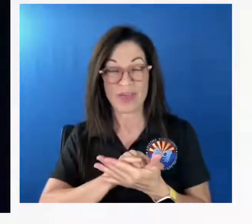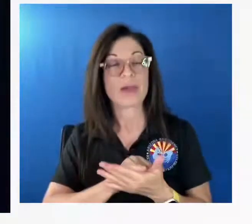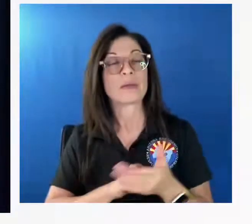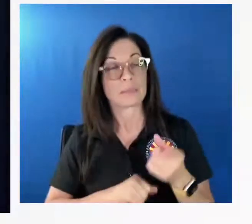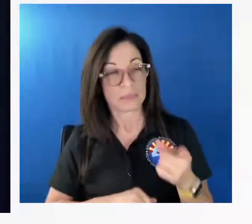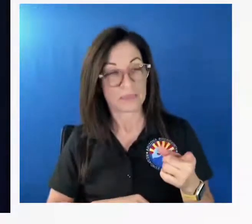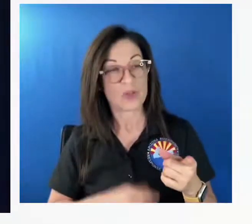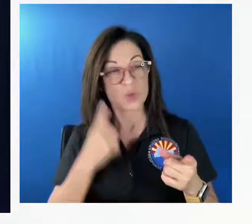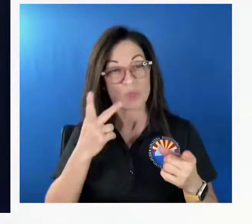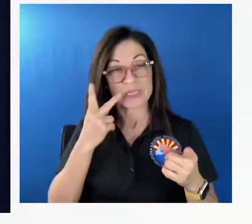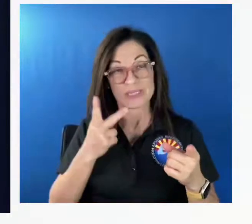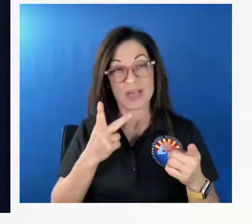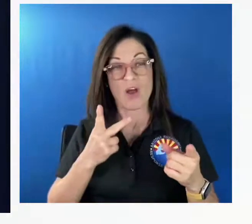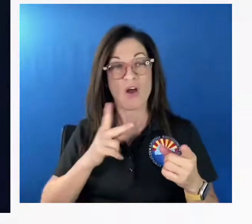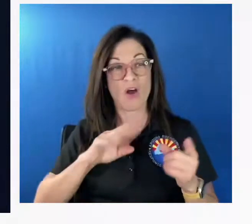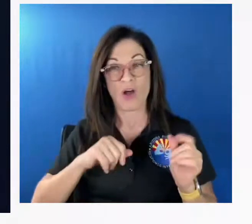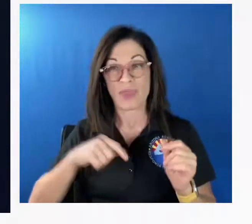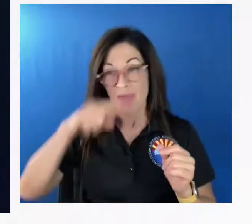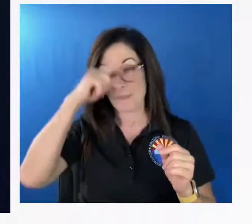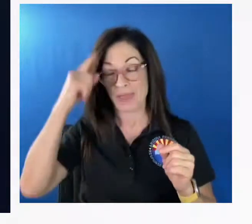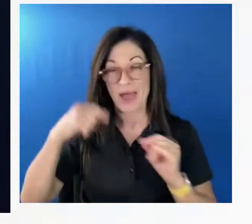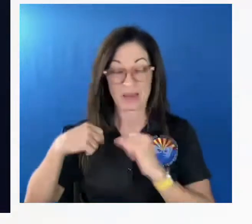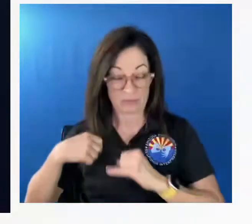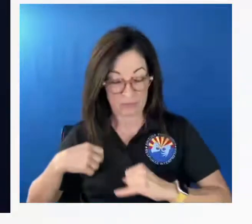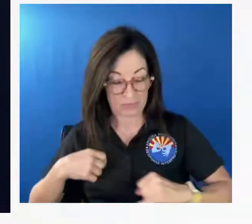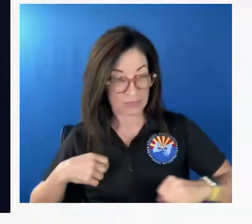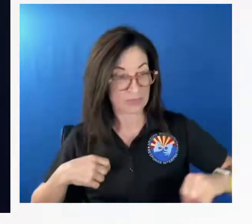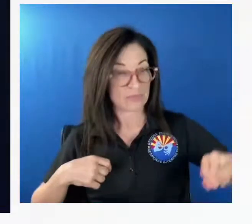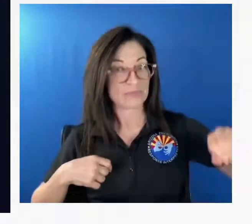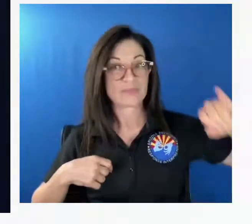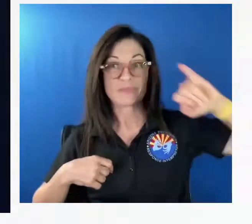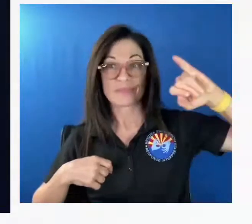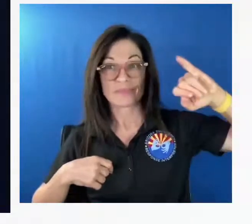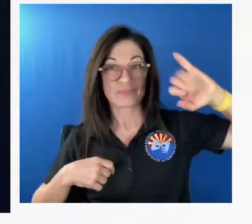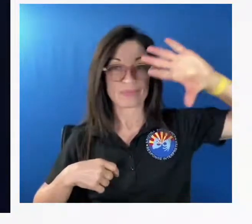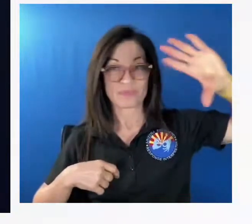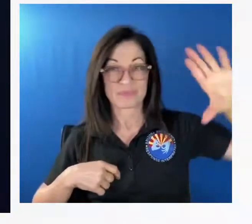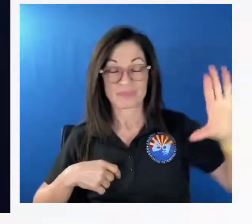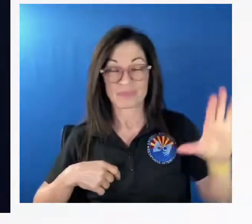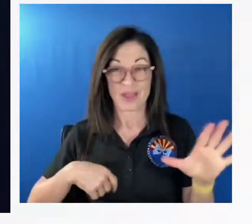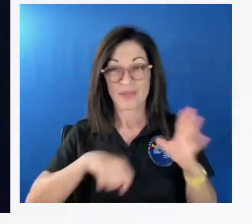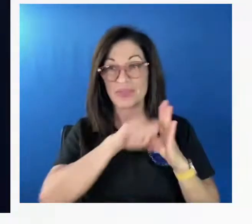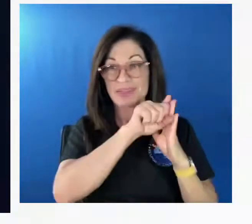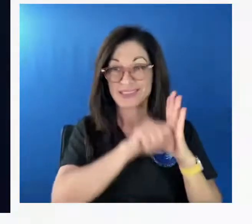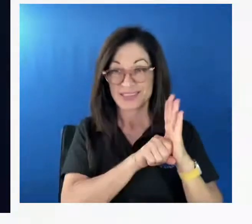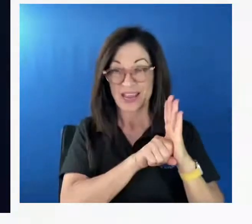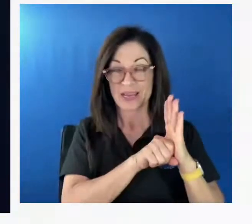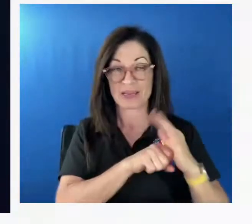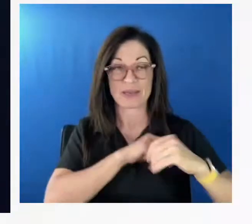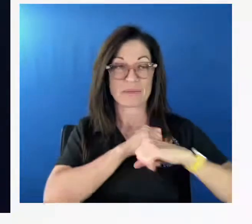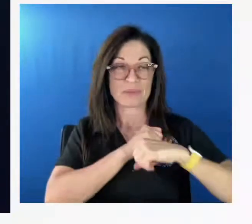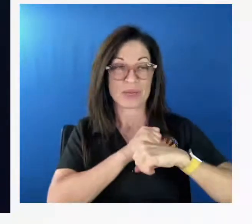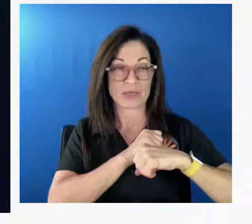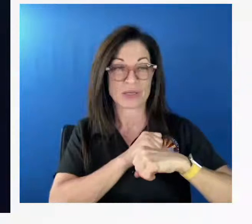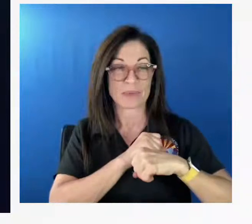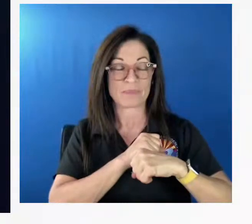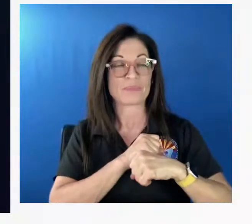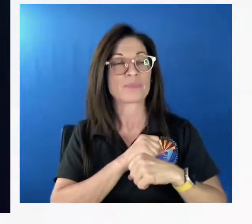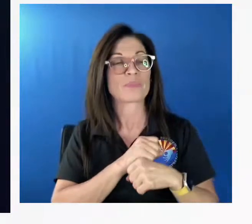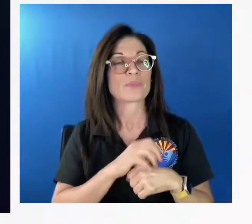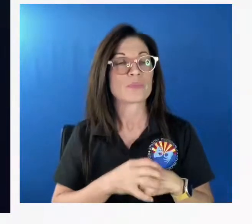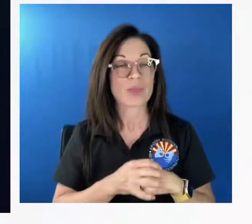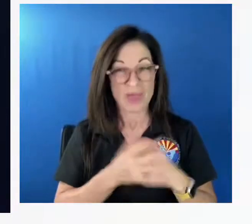can see, all this black on basically the state protection, things are getting pretty buttoned